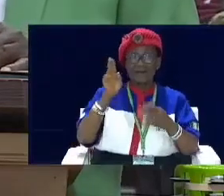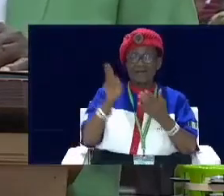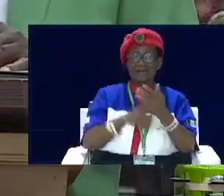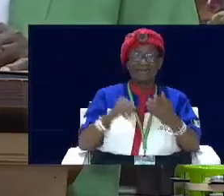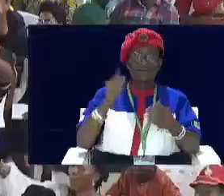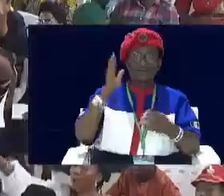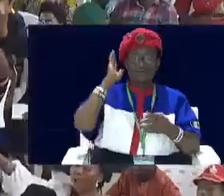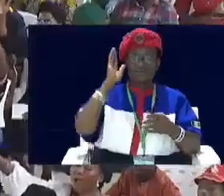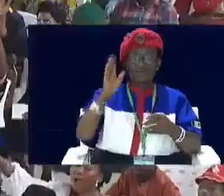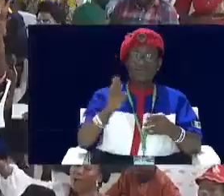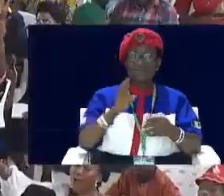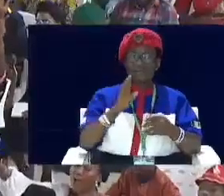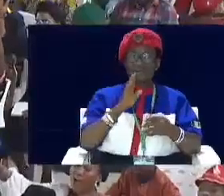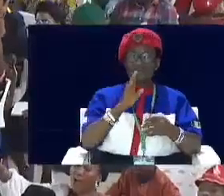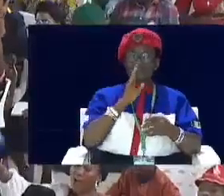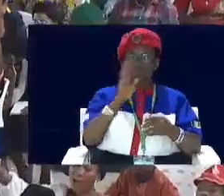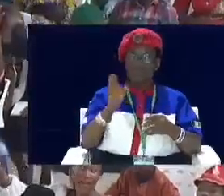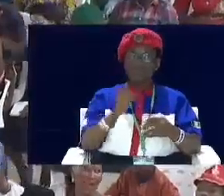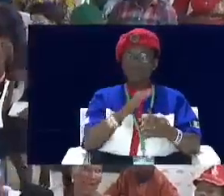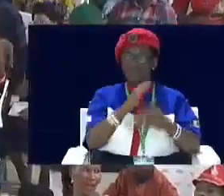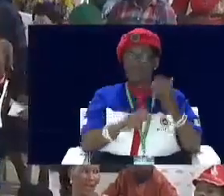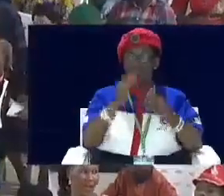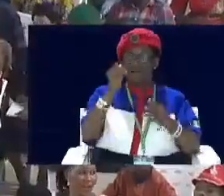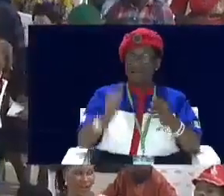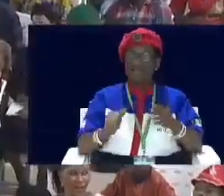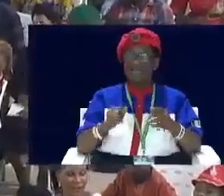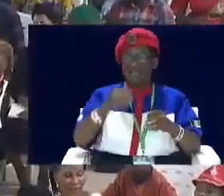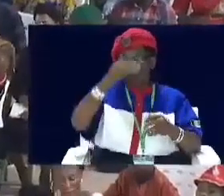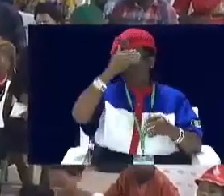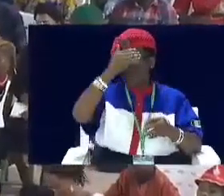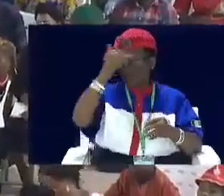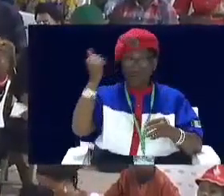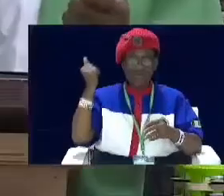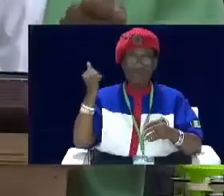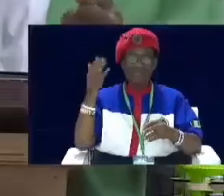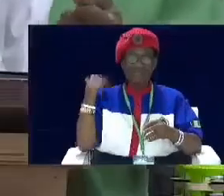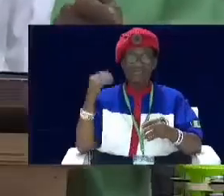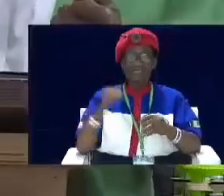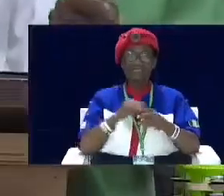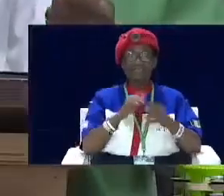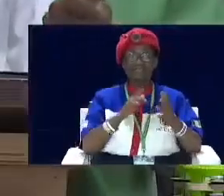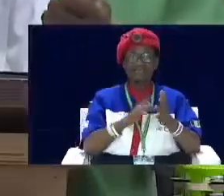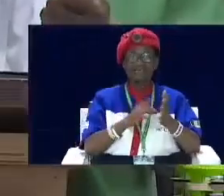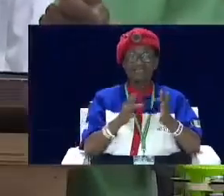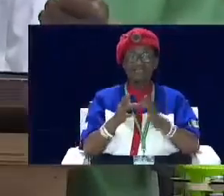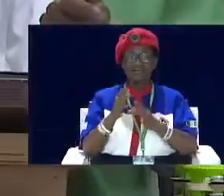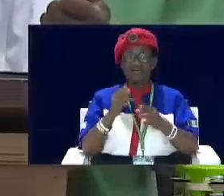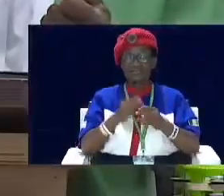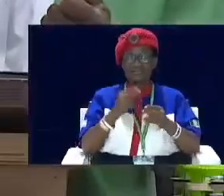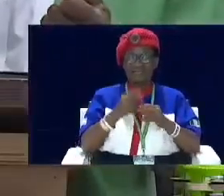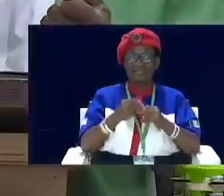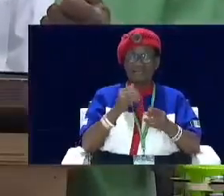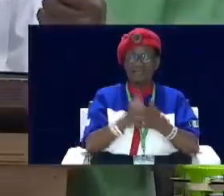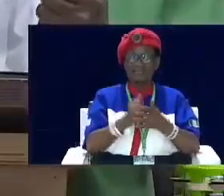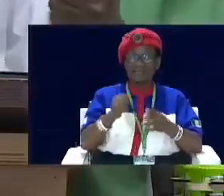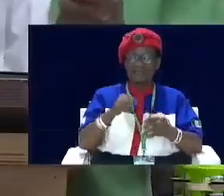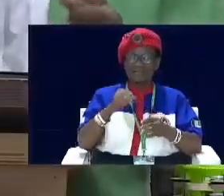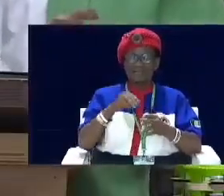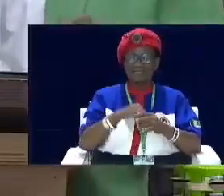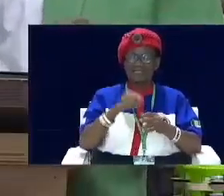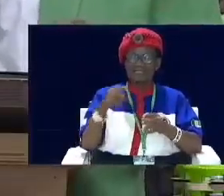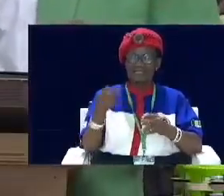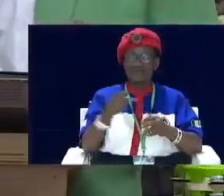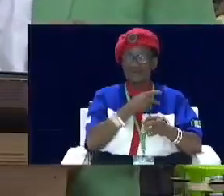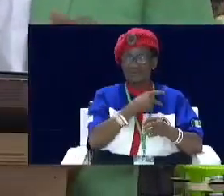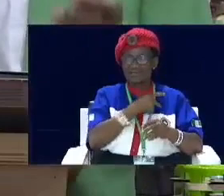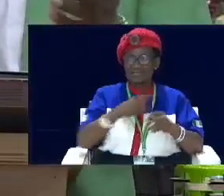Amen. Ohun tí a ń pè ní ìyàgàn yóò dópin. In 2 Kings chapter 4. Ìyọba kejì